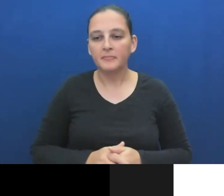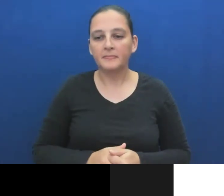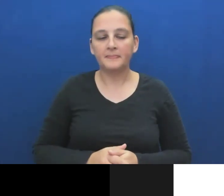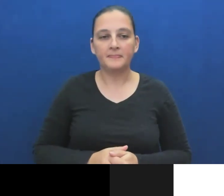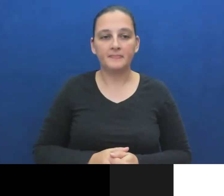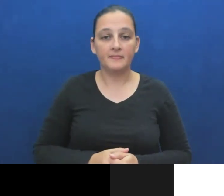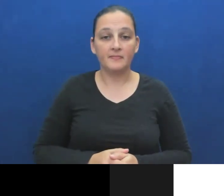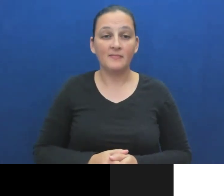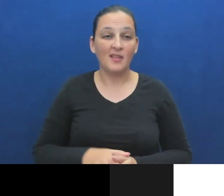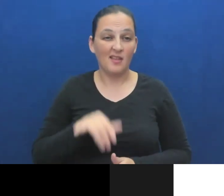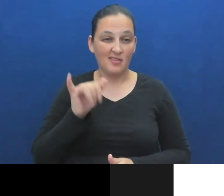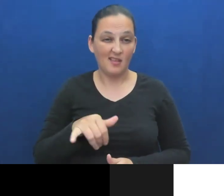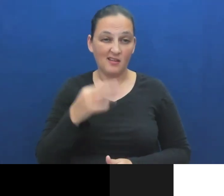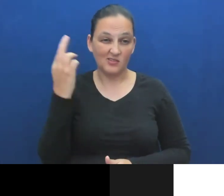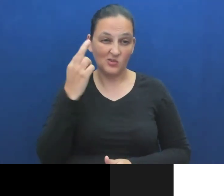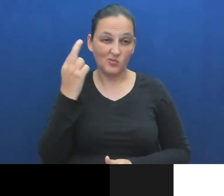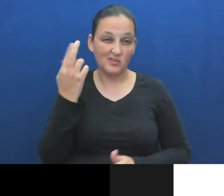the reasoning is.